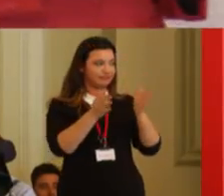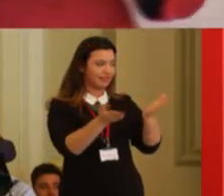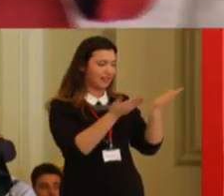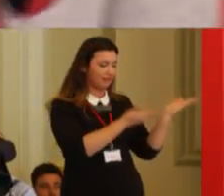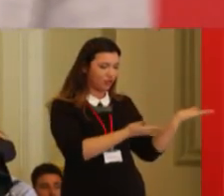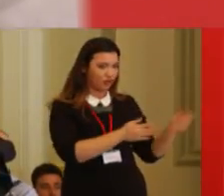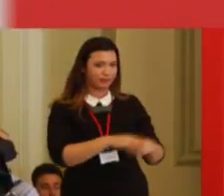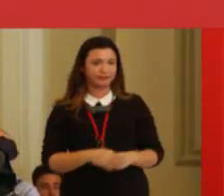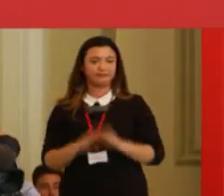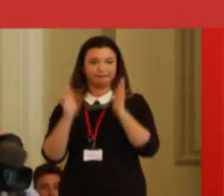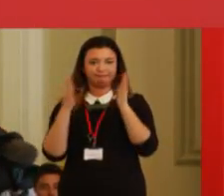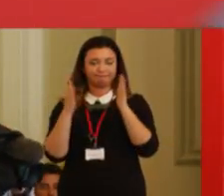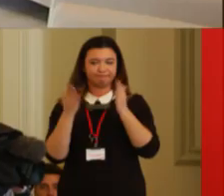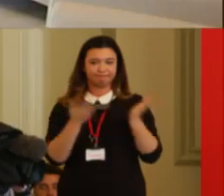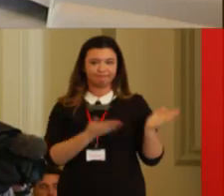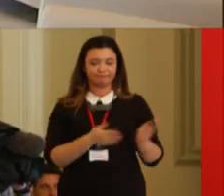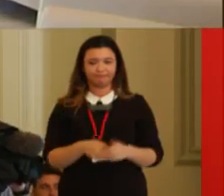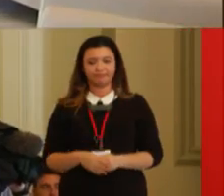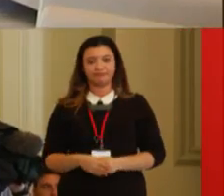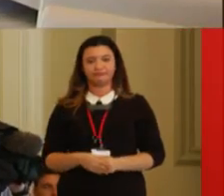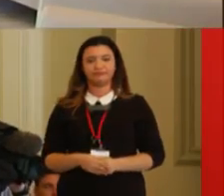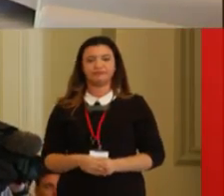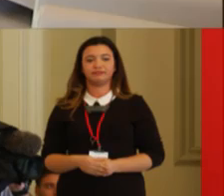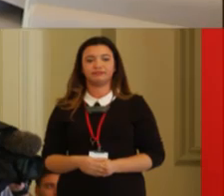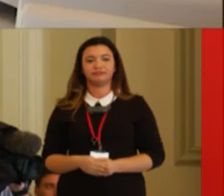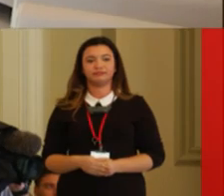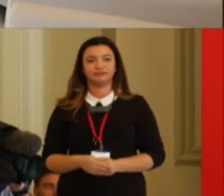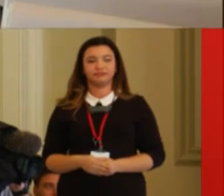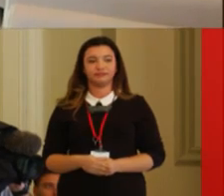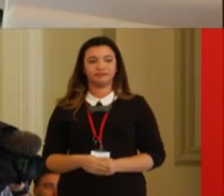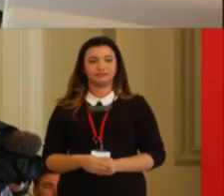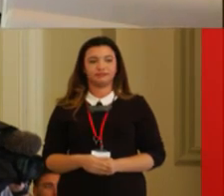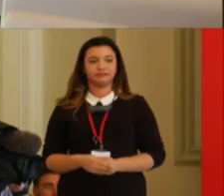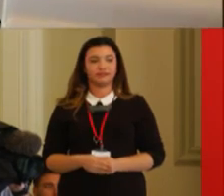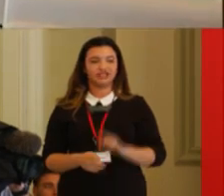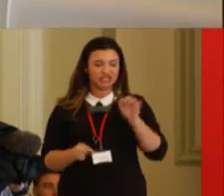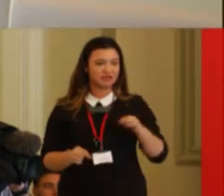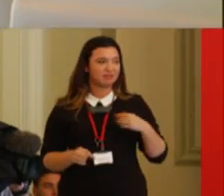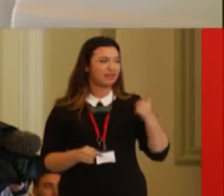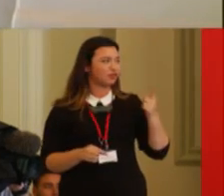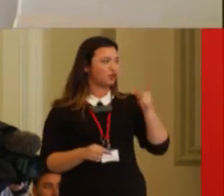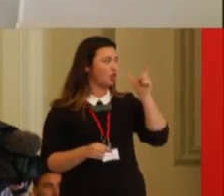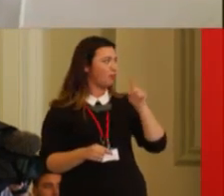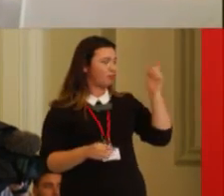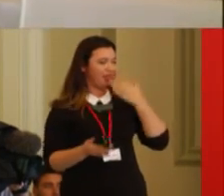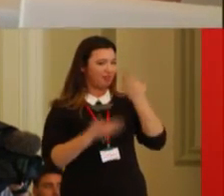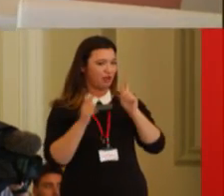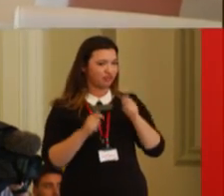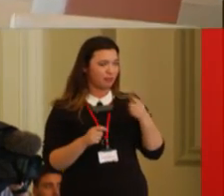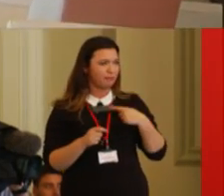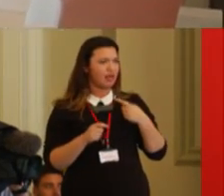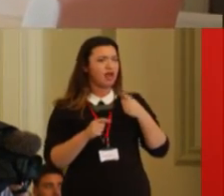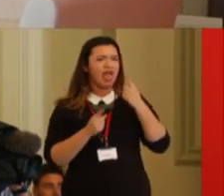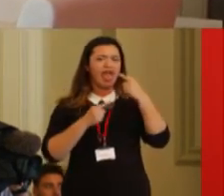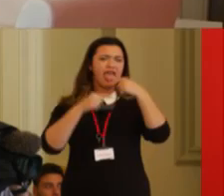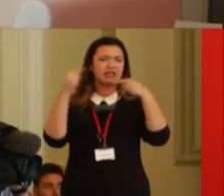kindly proceed to the stage. Thank you for coming. Good afternoon. You have a presentation, don't